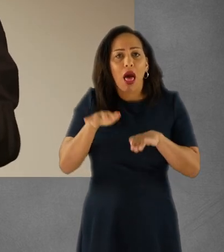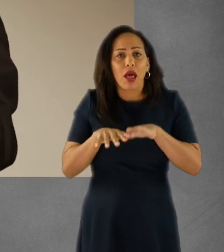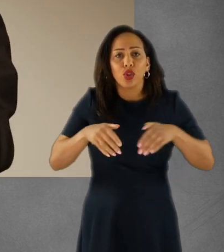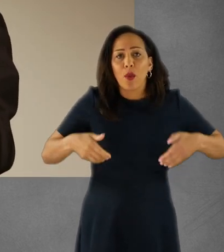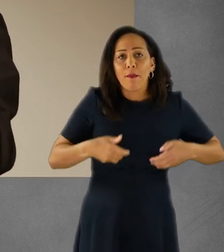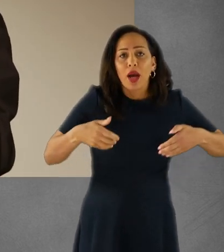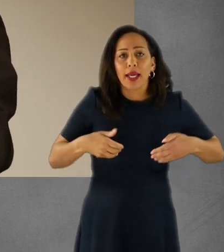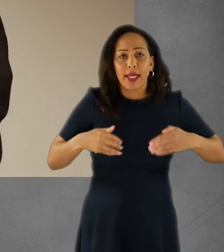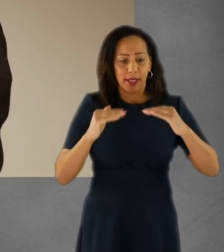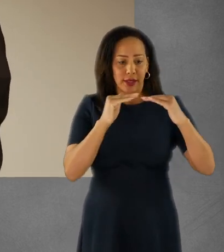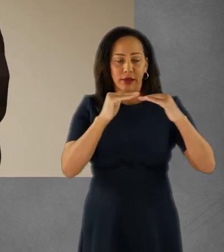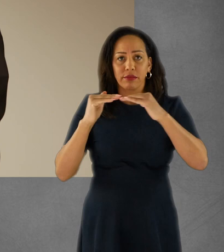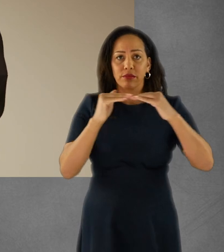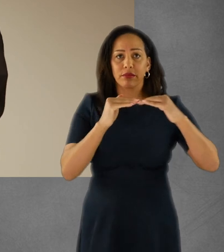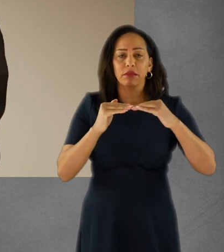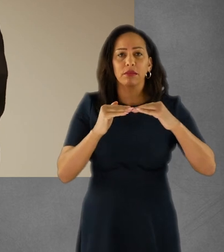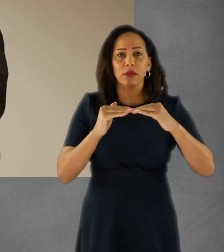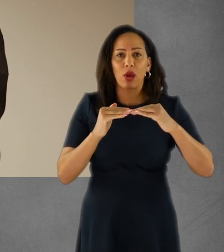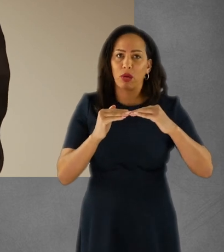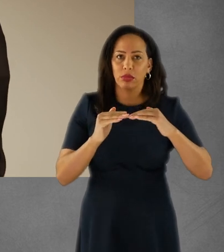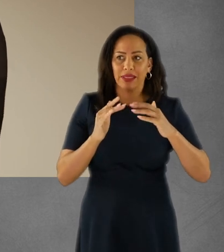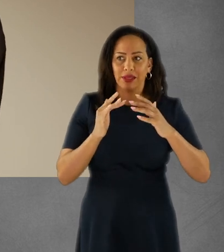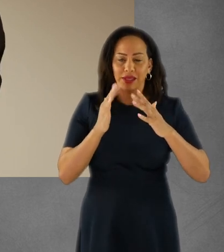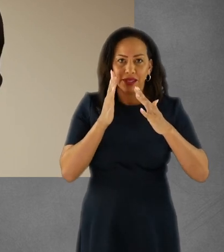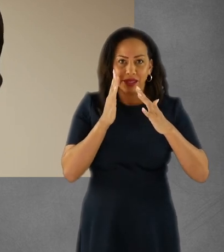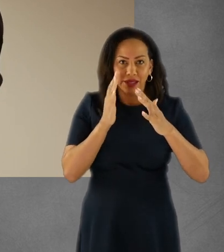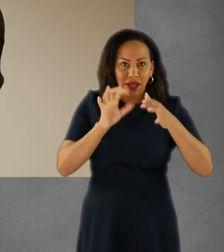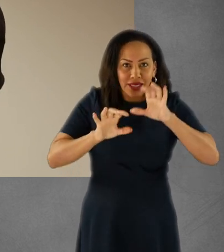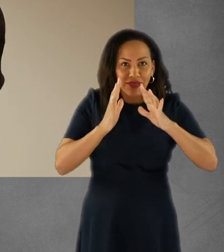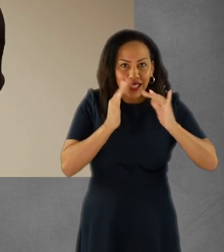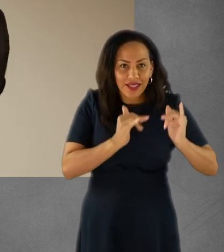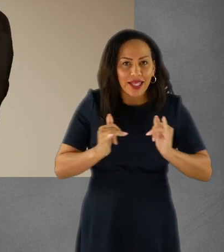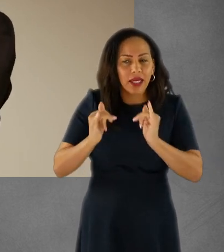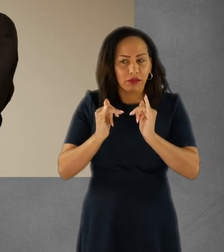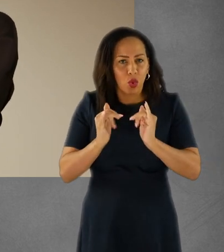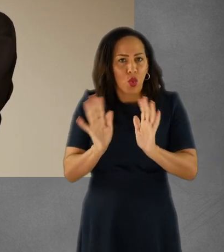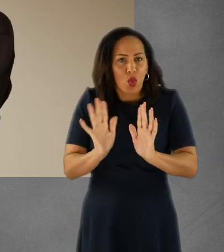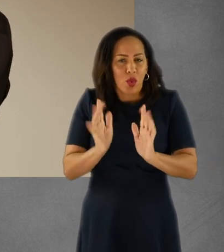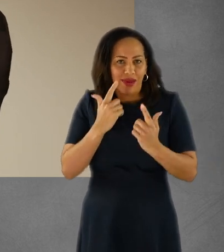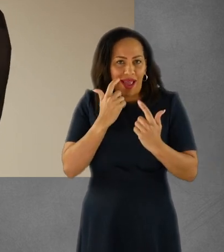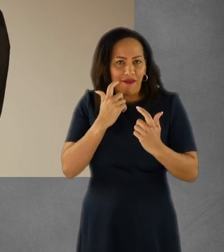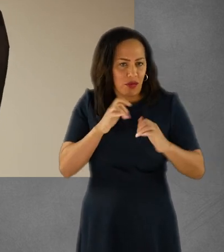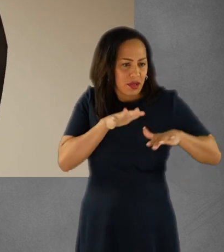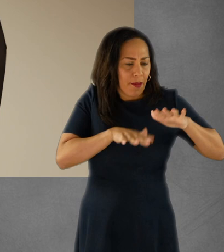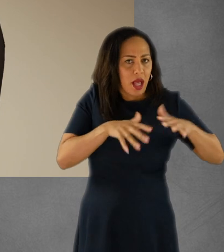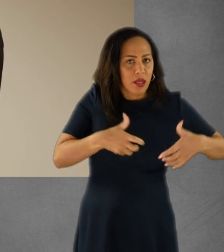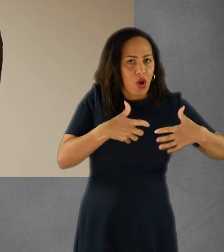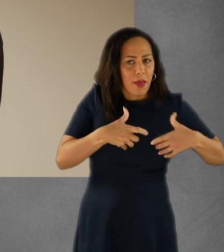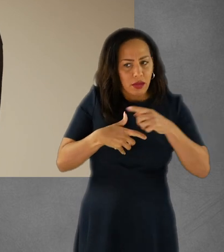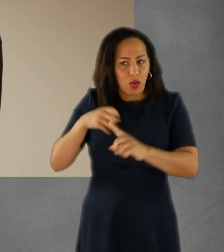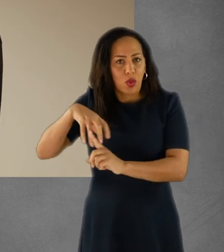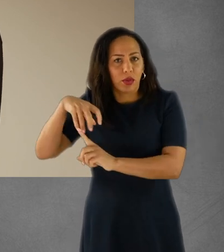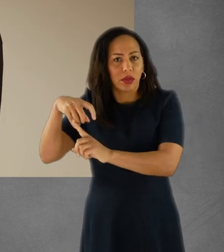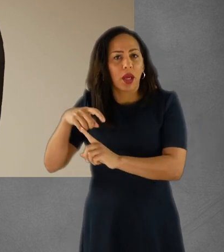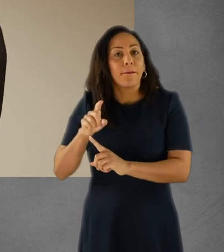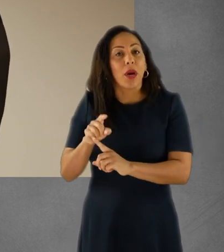as primates are when it comes to doing scientific testing on animals. But I think in terms of the structure also, the way it's structured, the